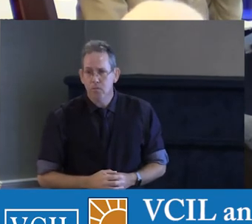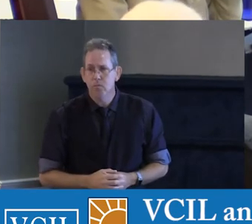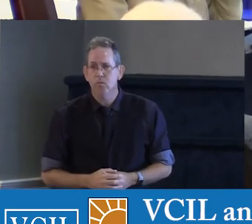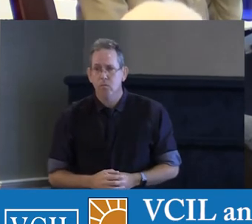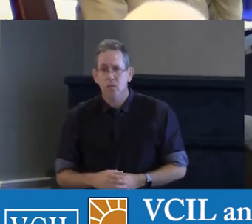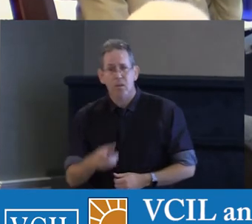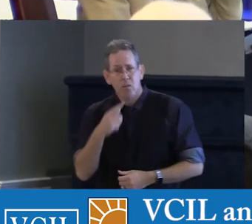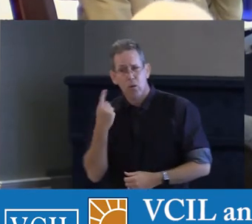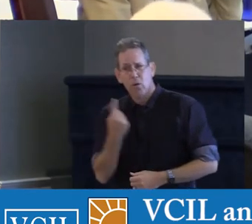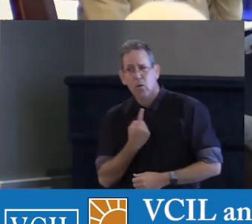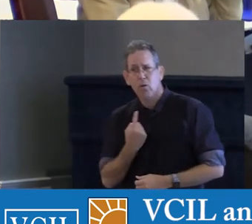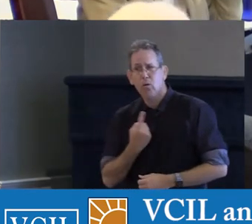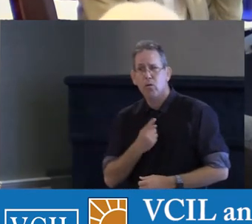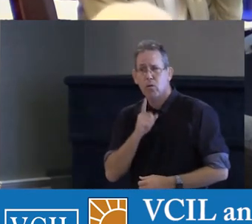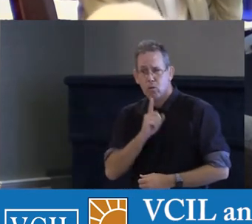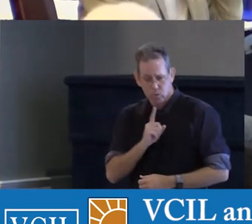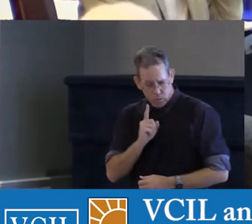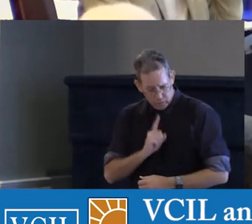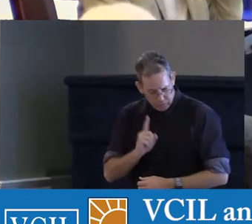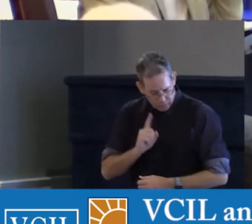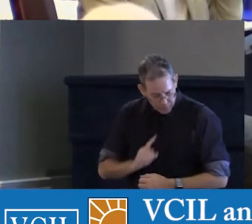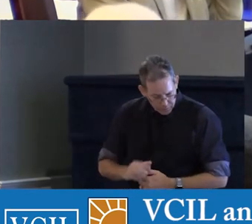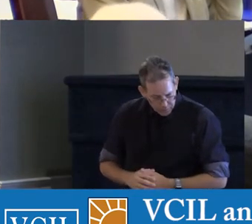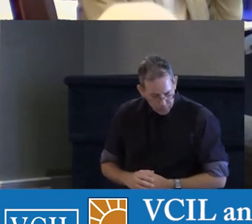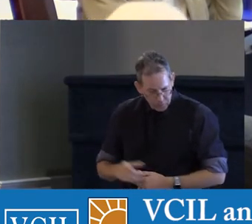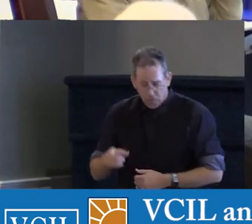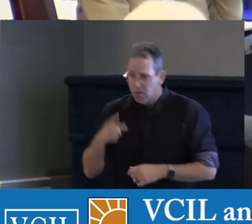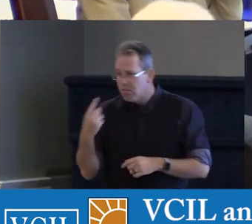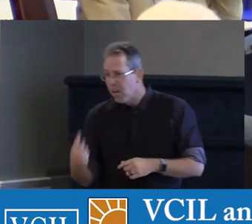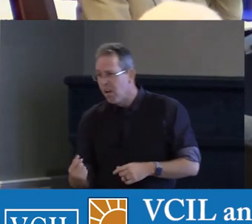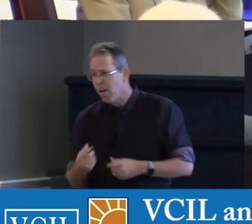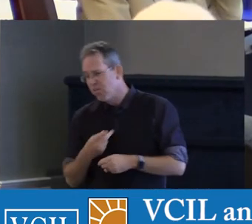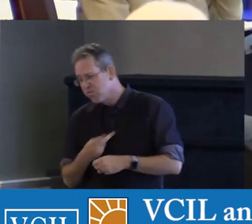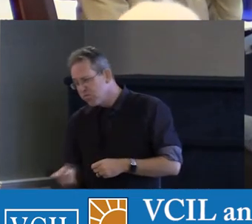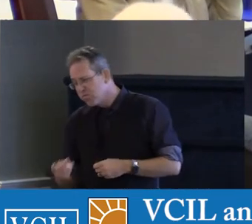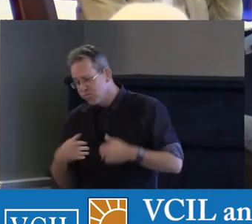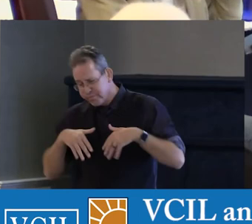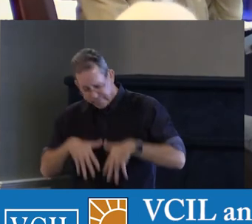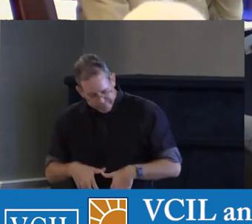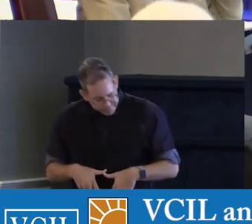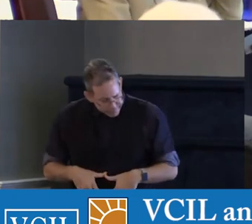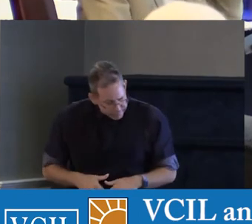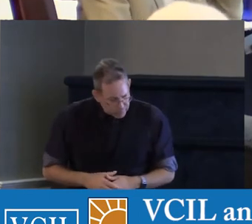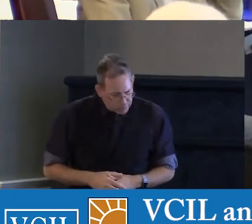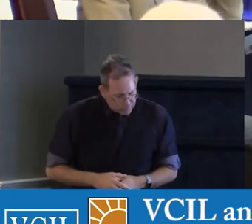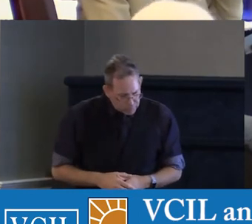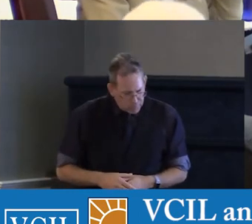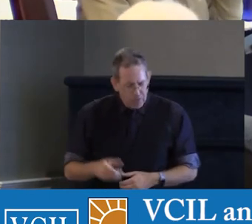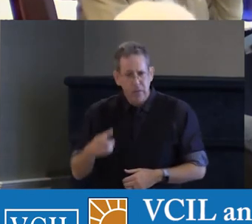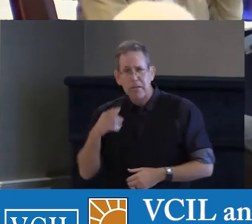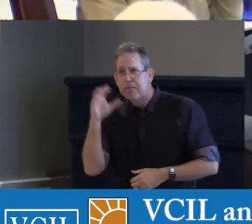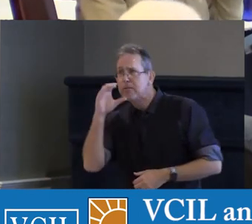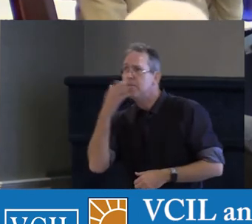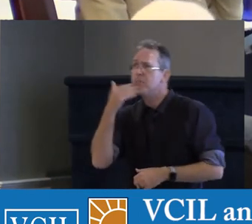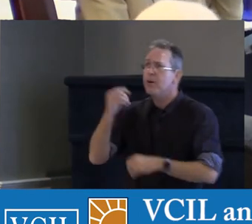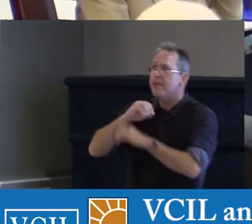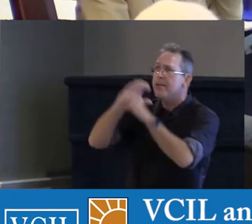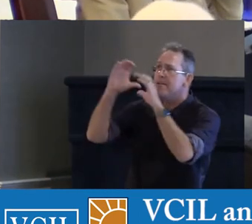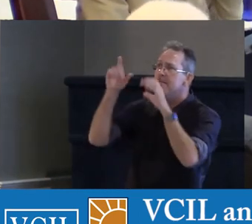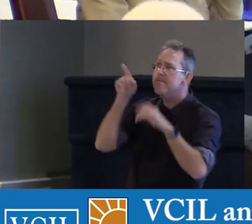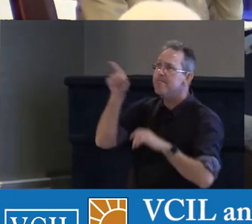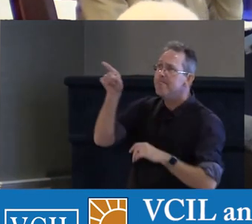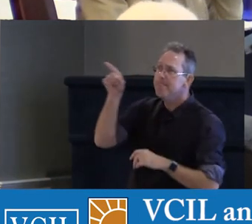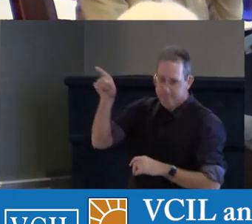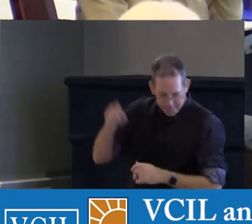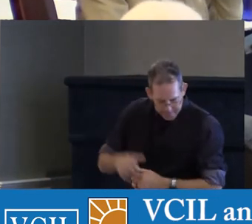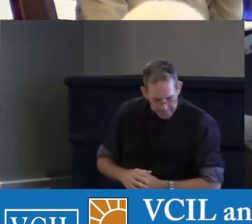If you're lonely, if you're down and out, holding out for a better